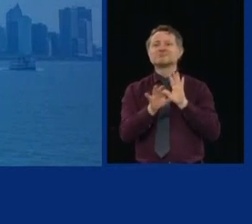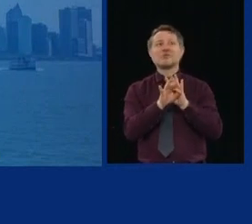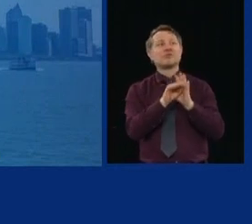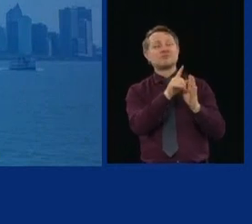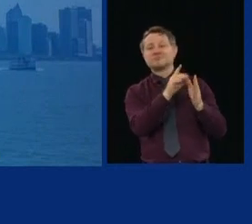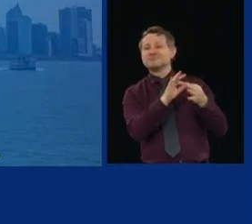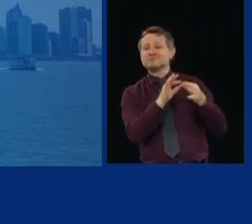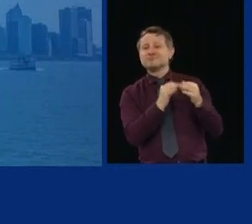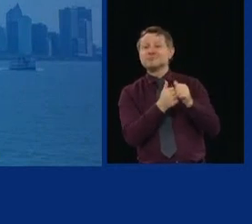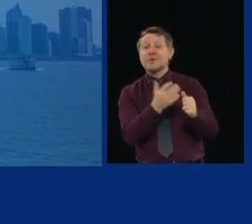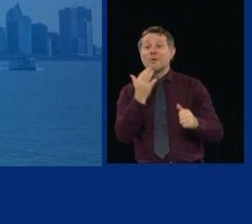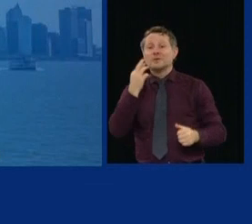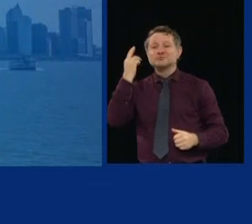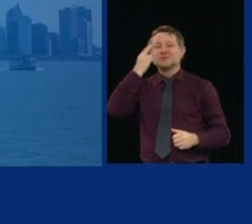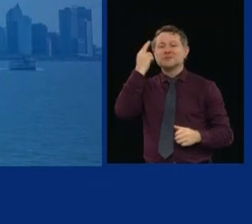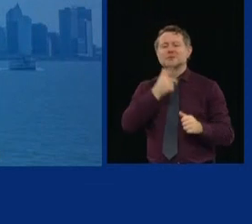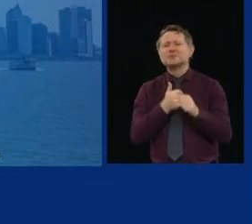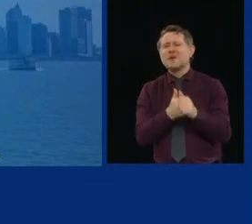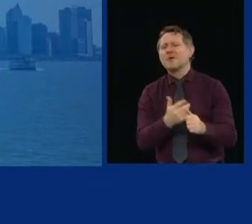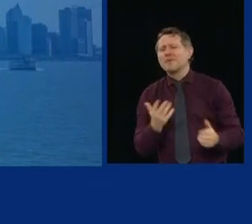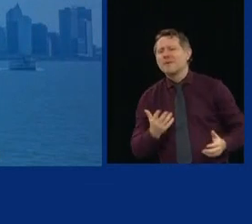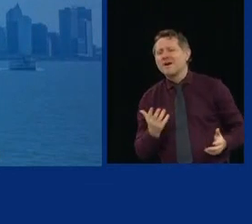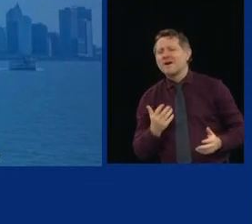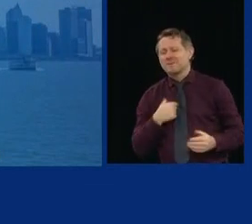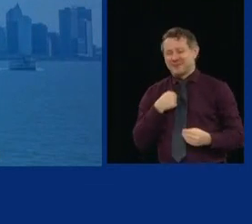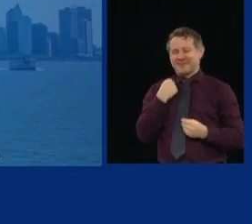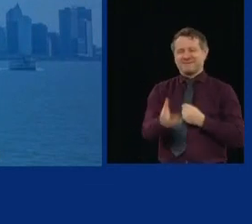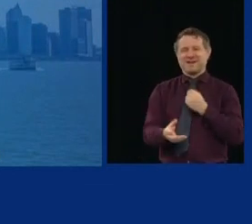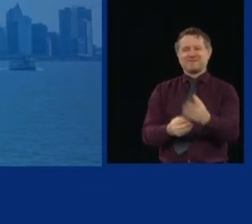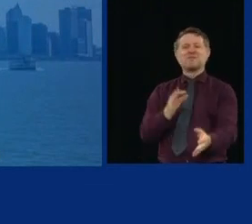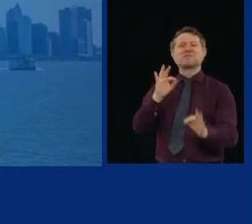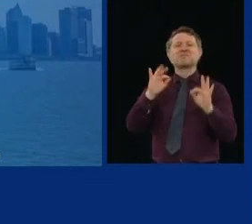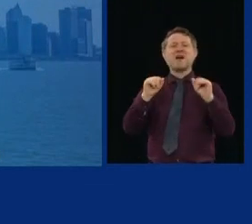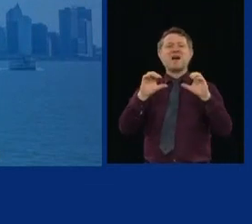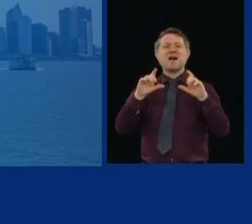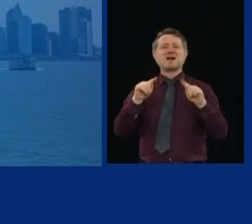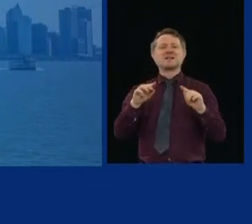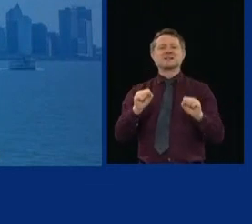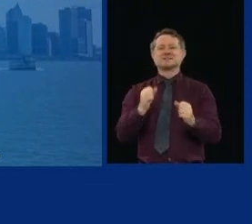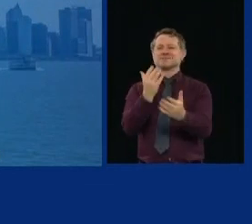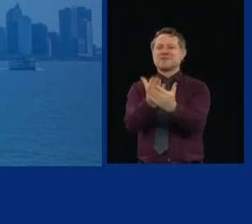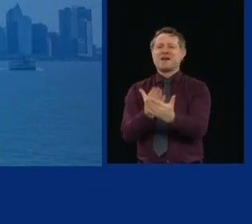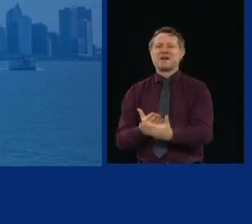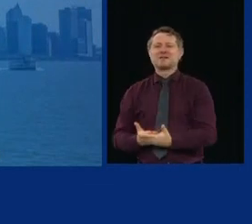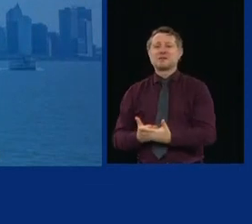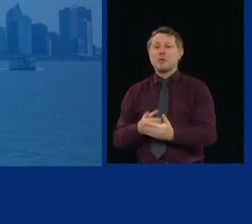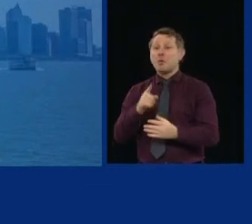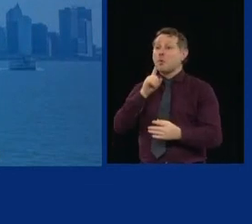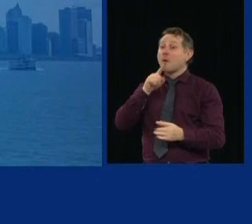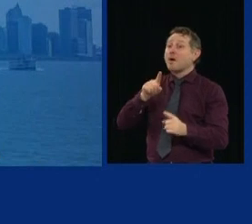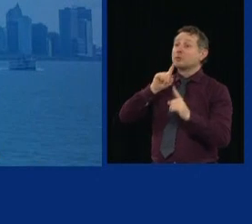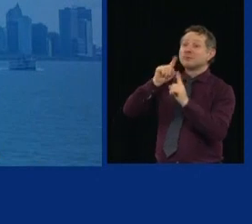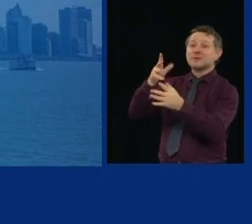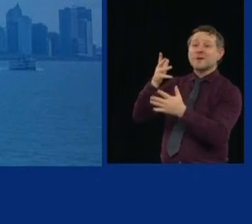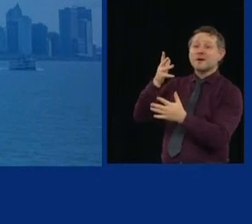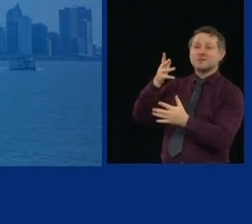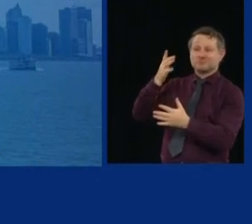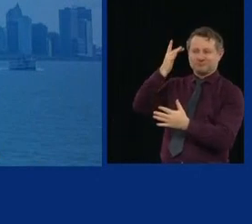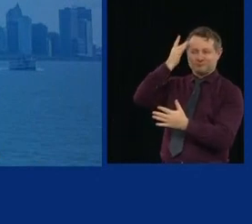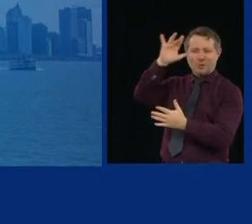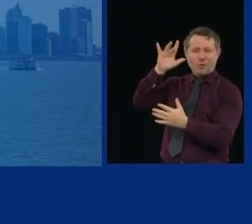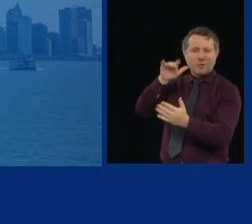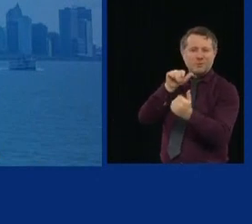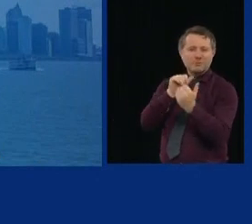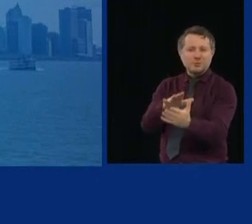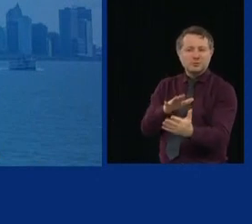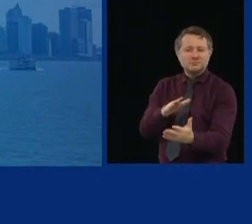the facts. But they reacted intelligently. They responded responsibly. And we have to